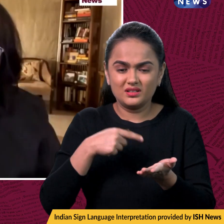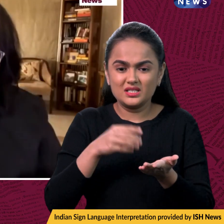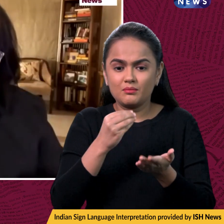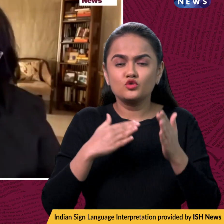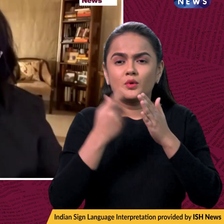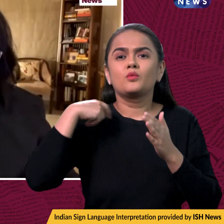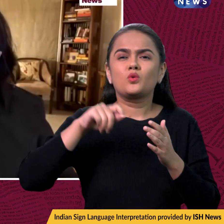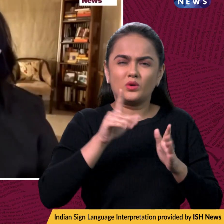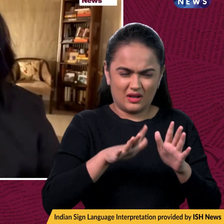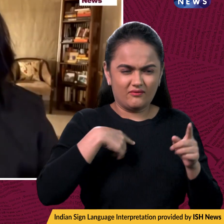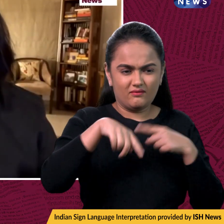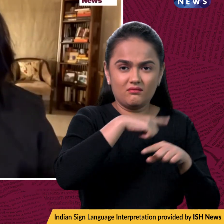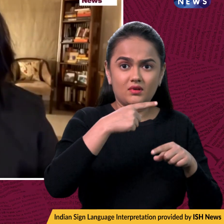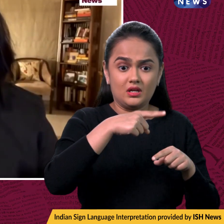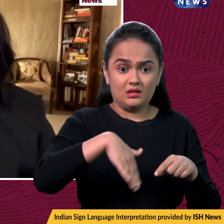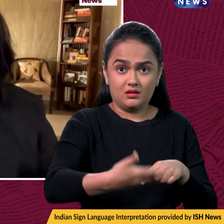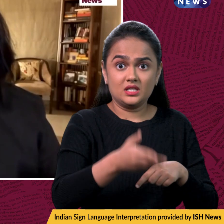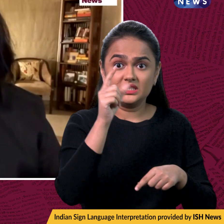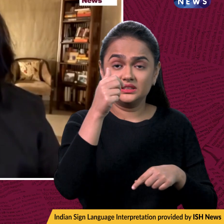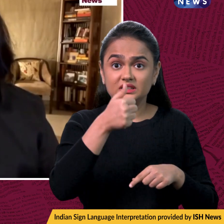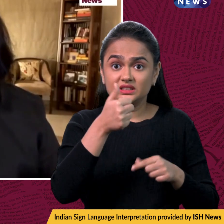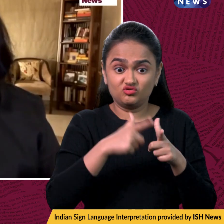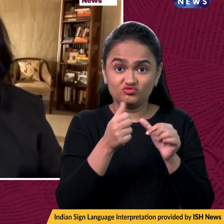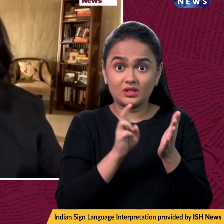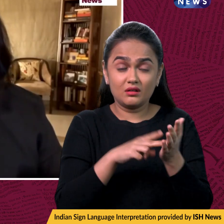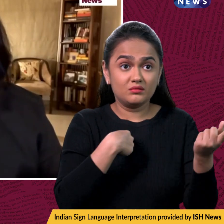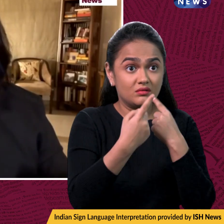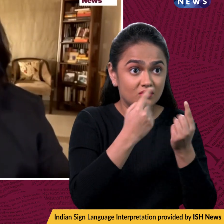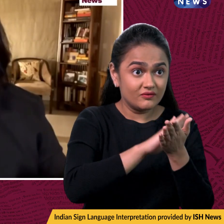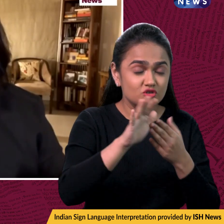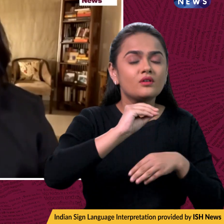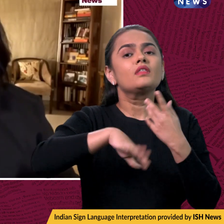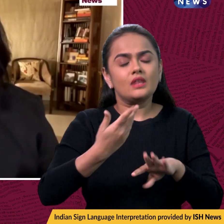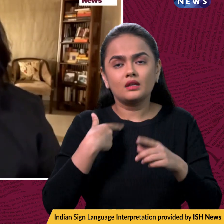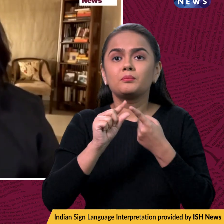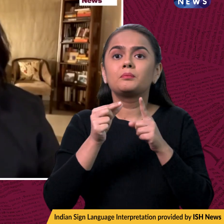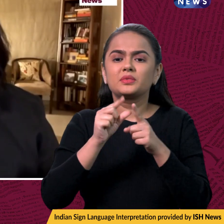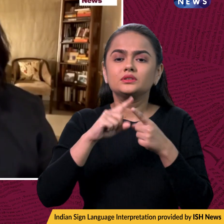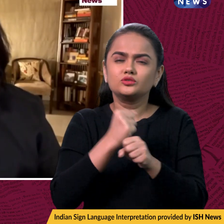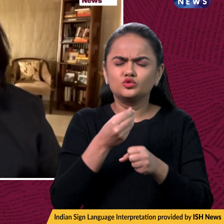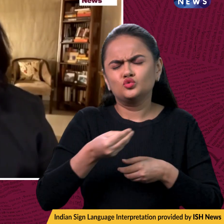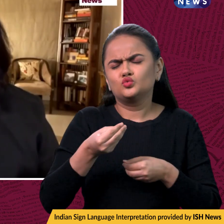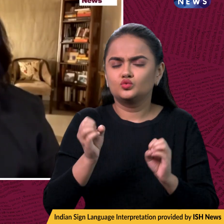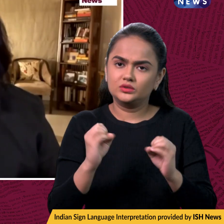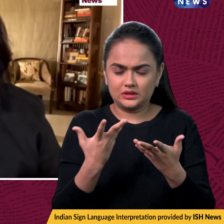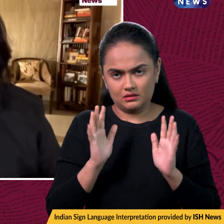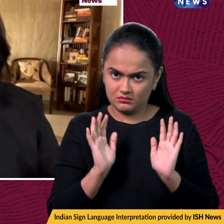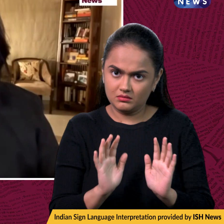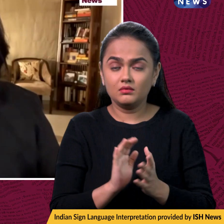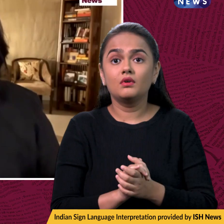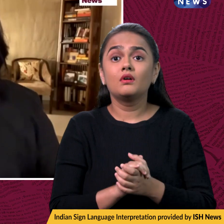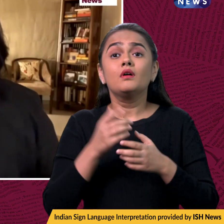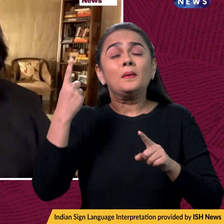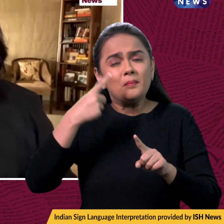sub judice before the Supreme Court. The hearing will take place on the 6th of January. I hope the NEET PG counselling will start soon," end